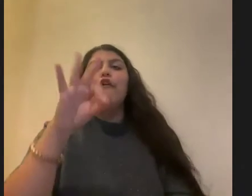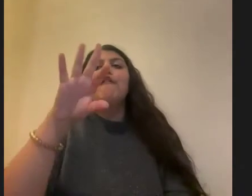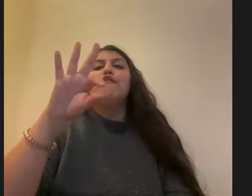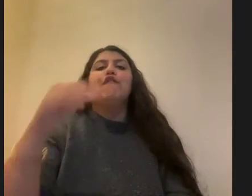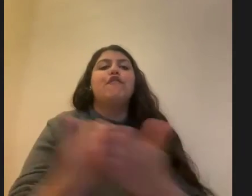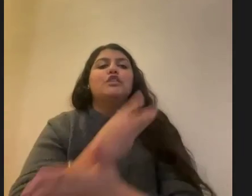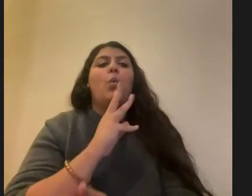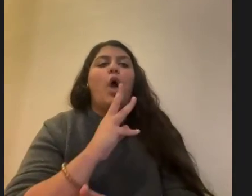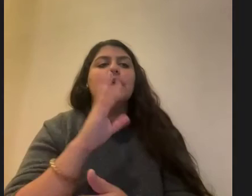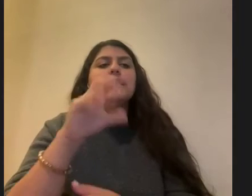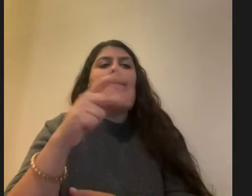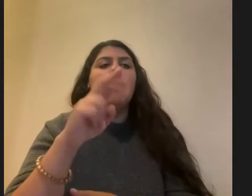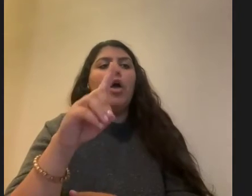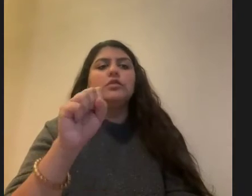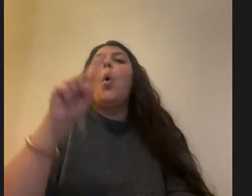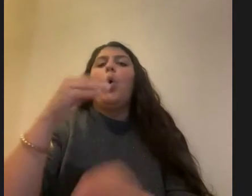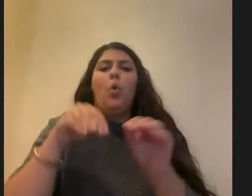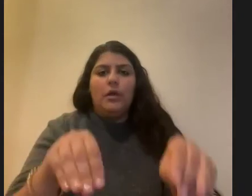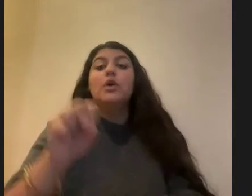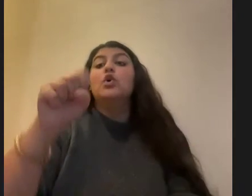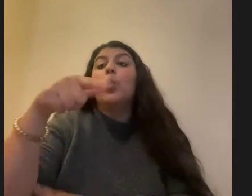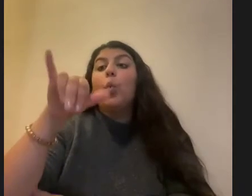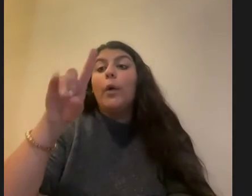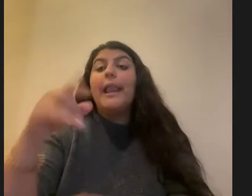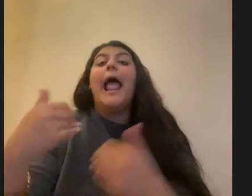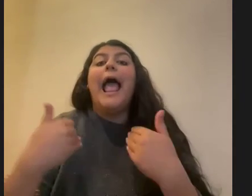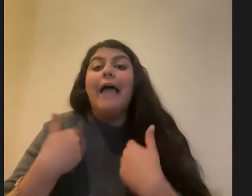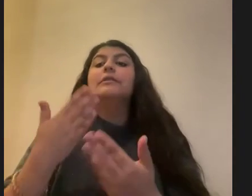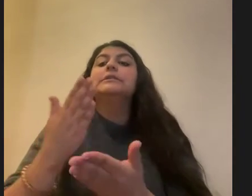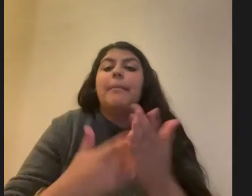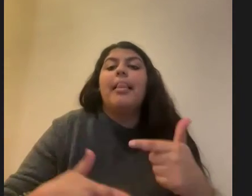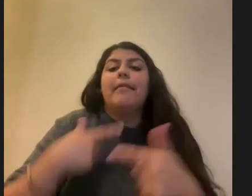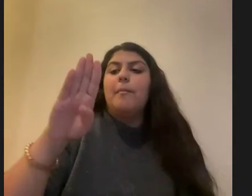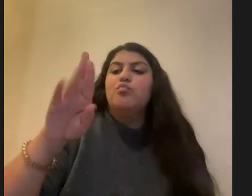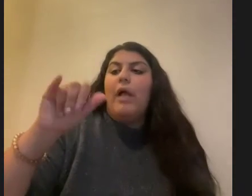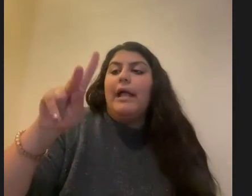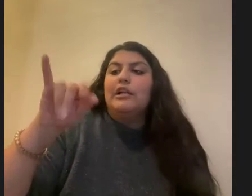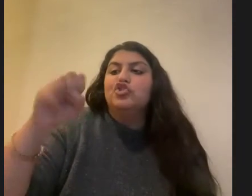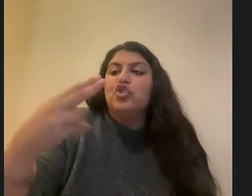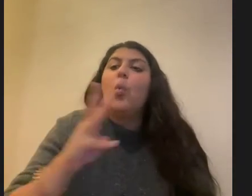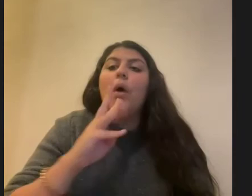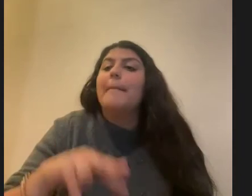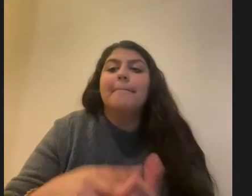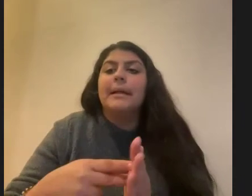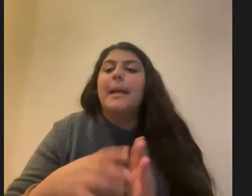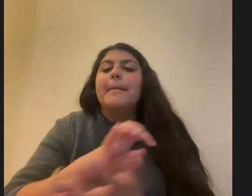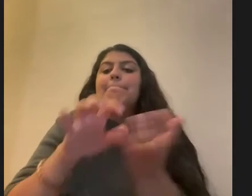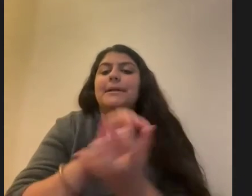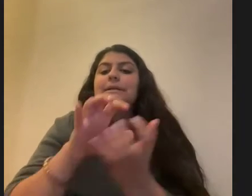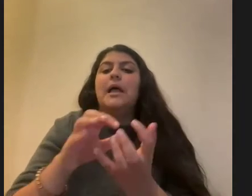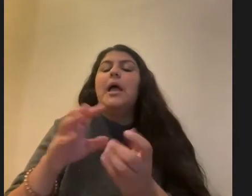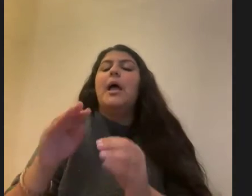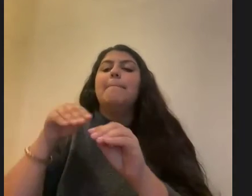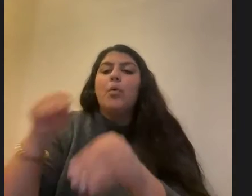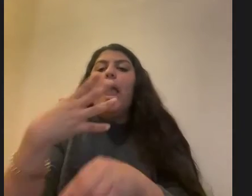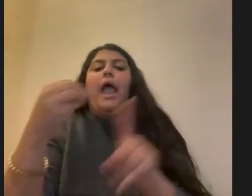cephalopods. There are some squid that live in brackish water, which is a mix of marine and freshwater, but